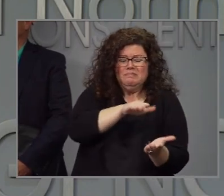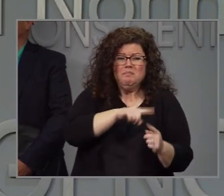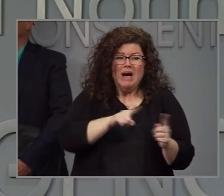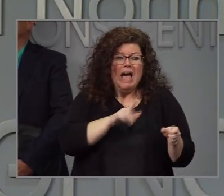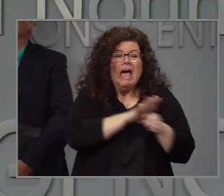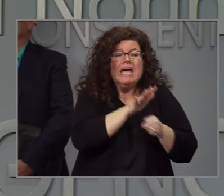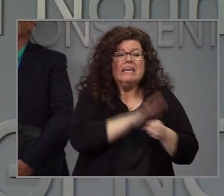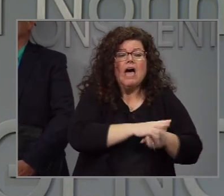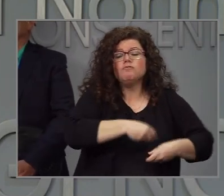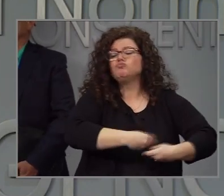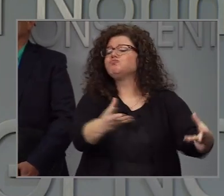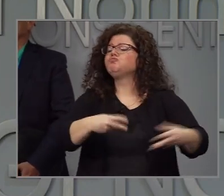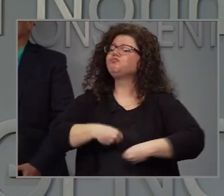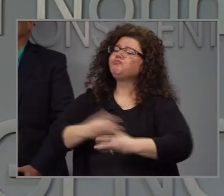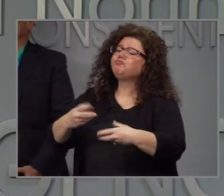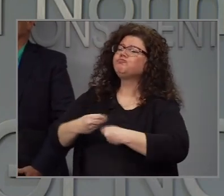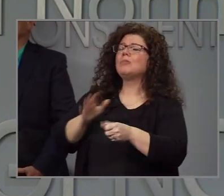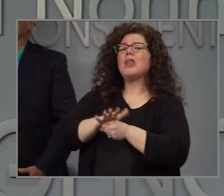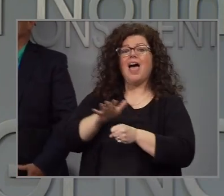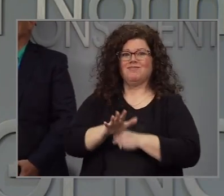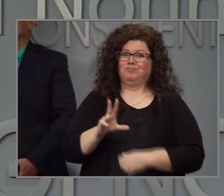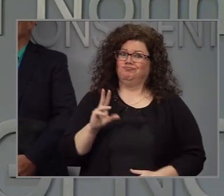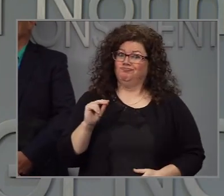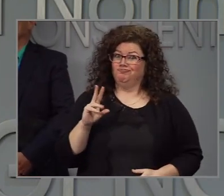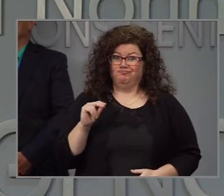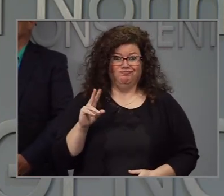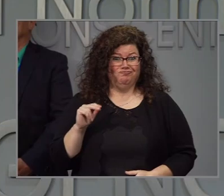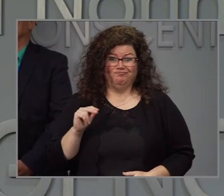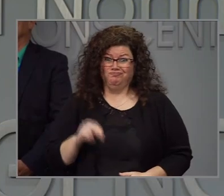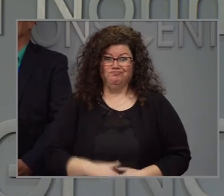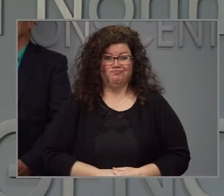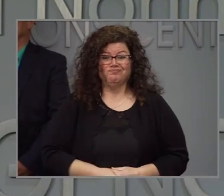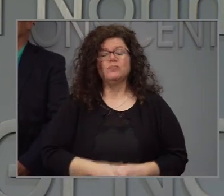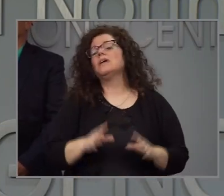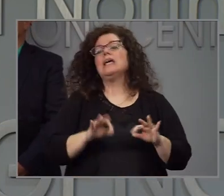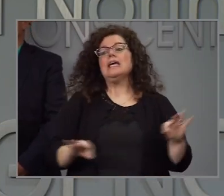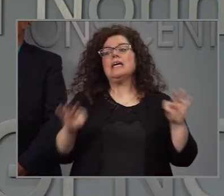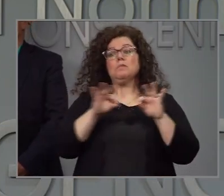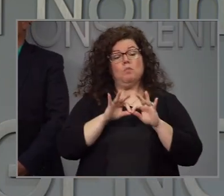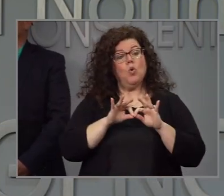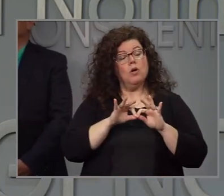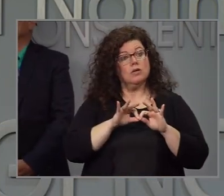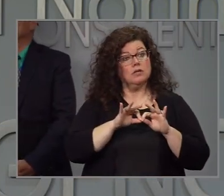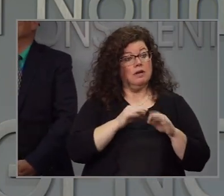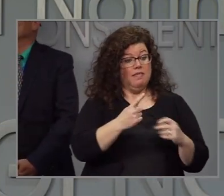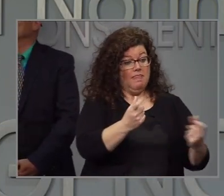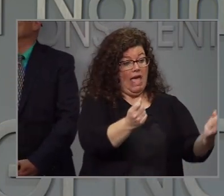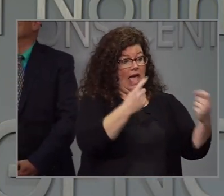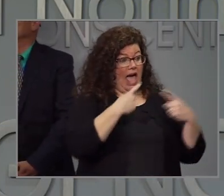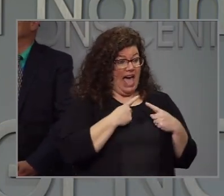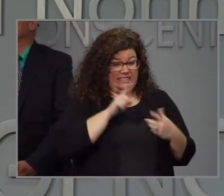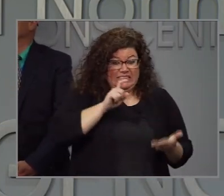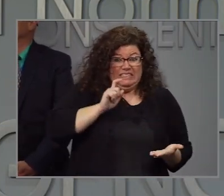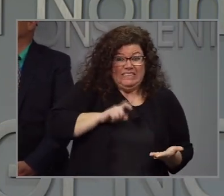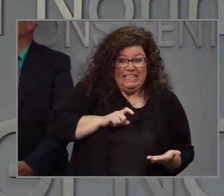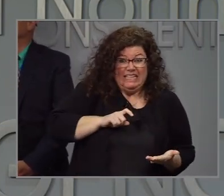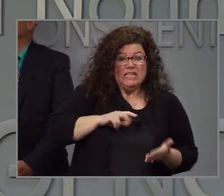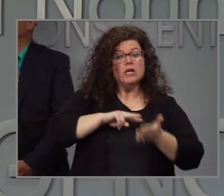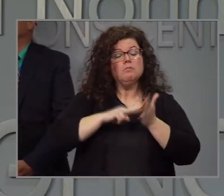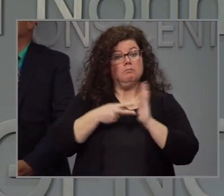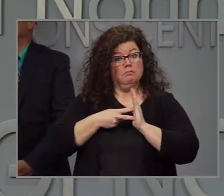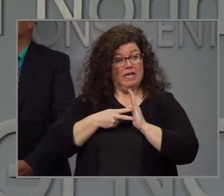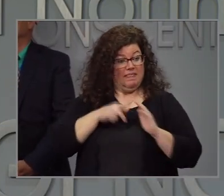need of personal protective equipment. It's also important to note that these requests don't include the requests from local